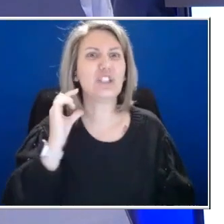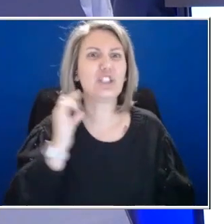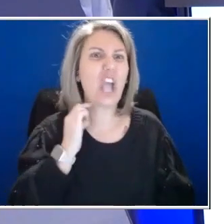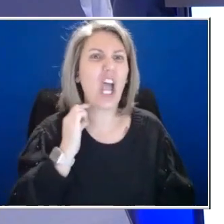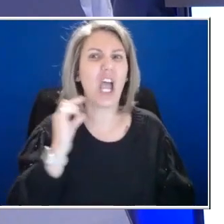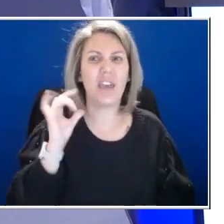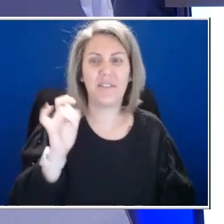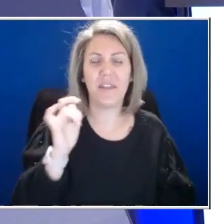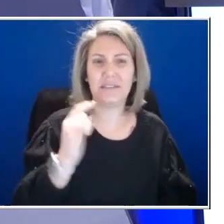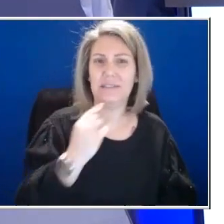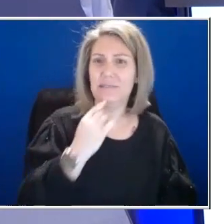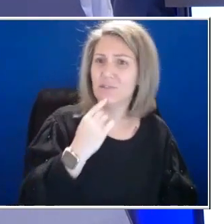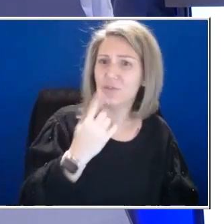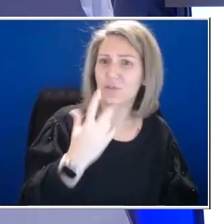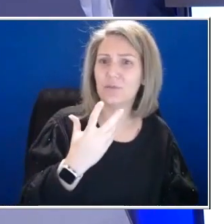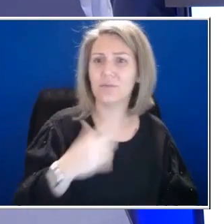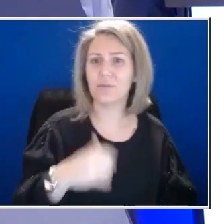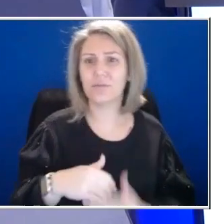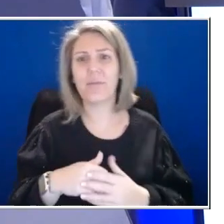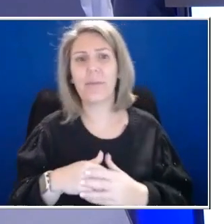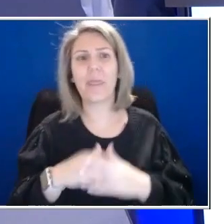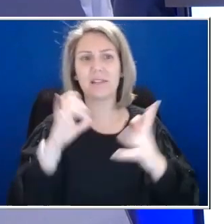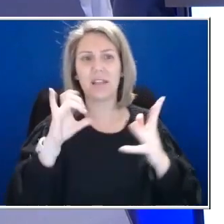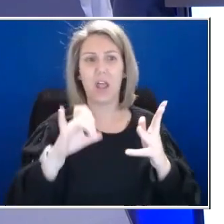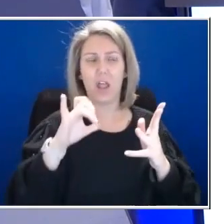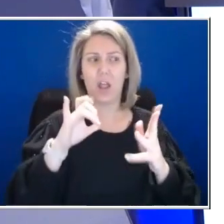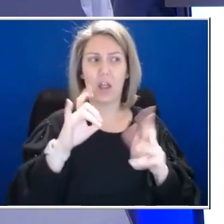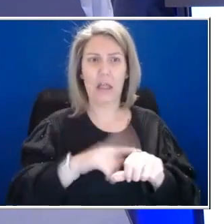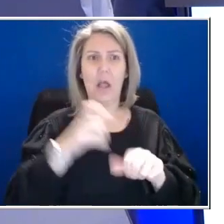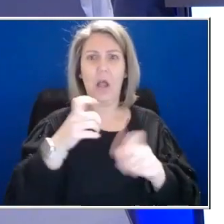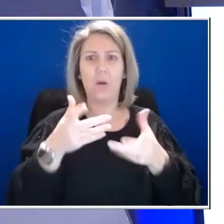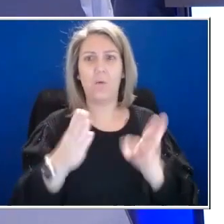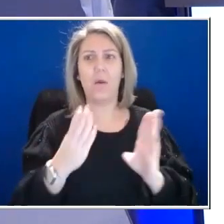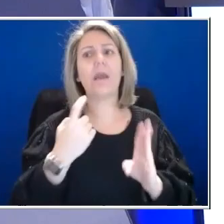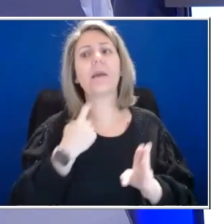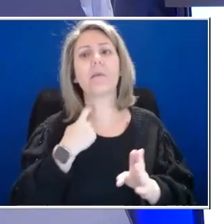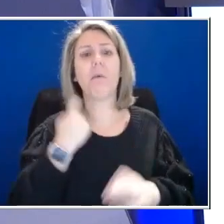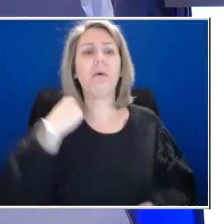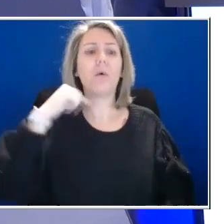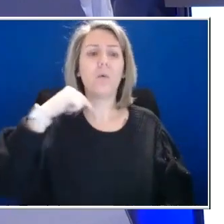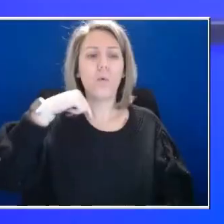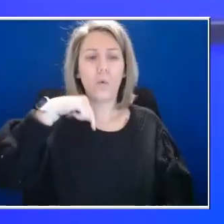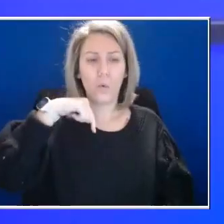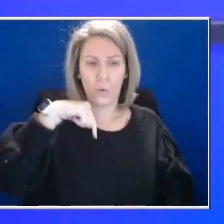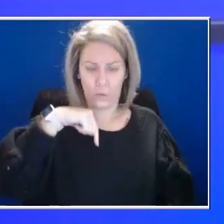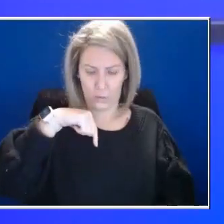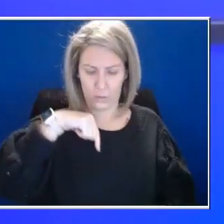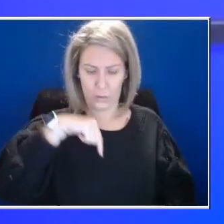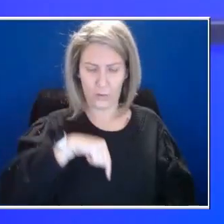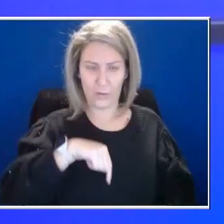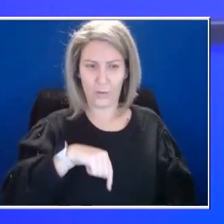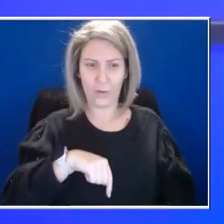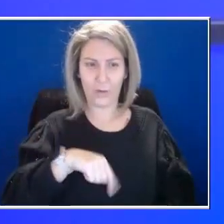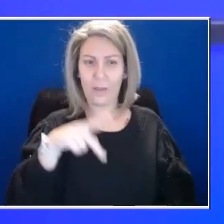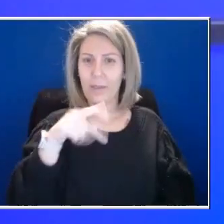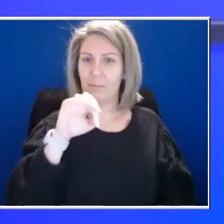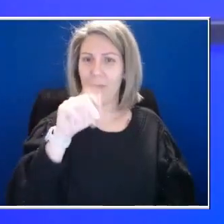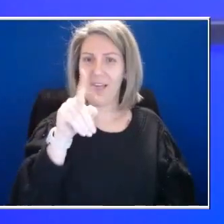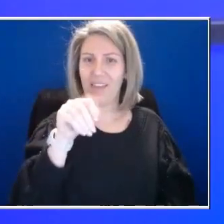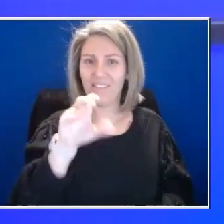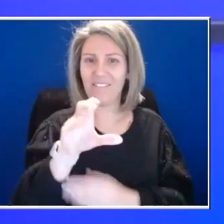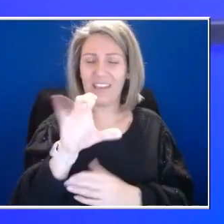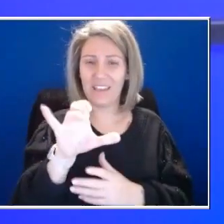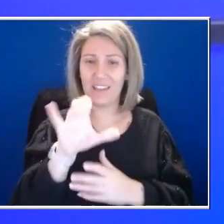but it seems a very long way from the jugular down to the pelvic area. Why go that route? That's a great question, and it truly is